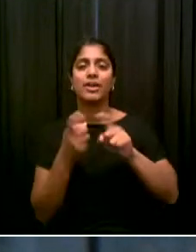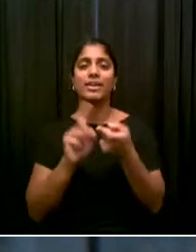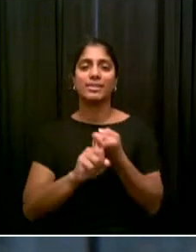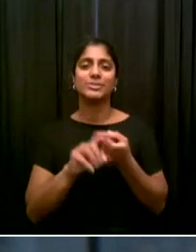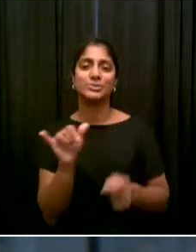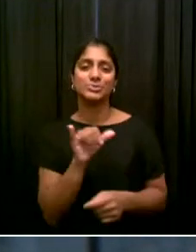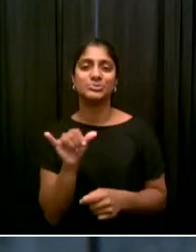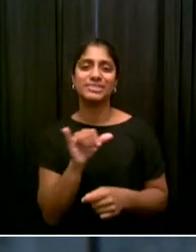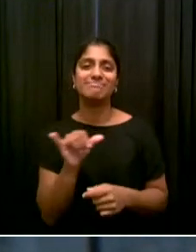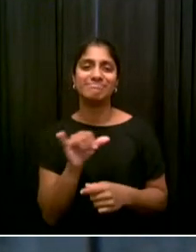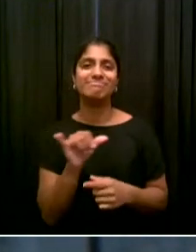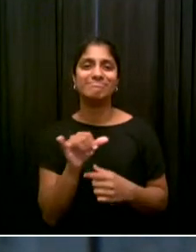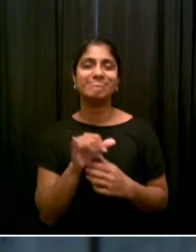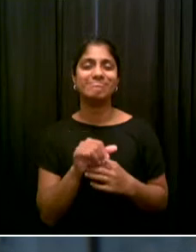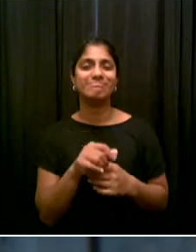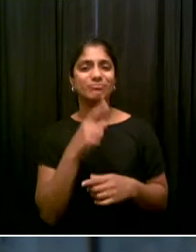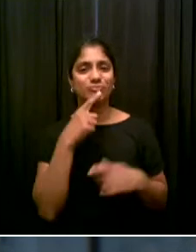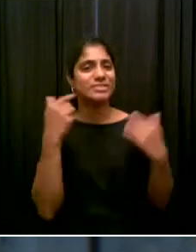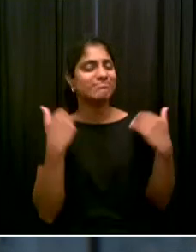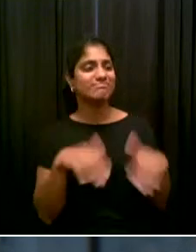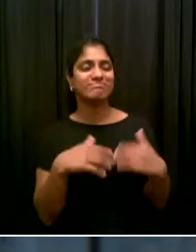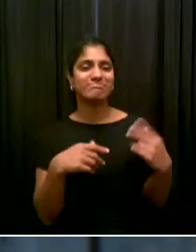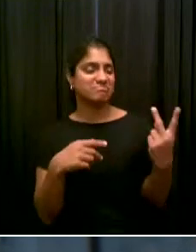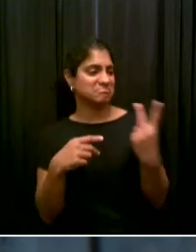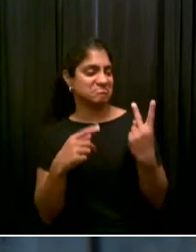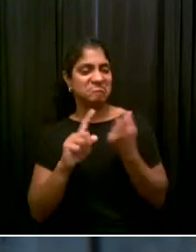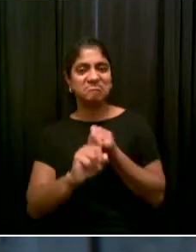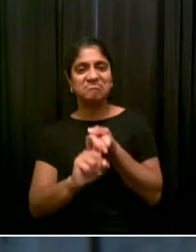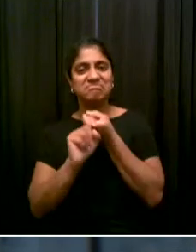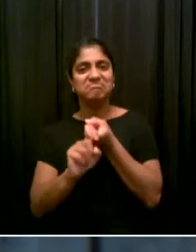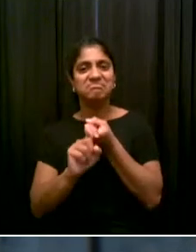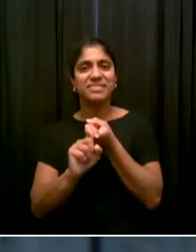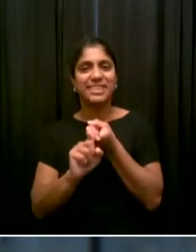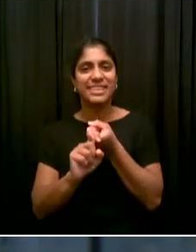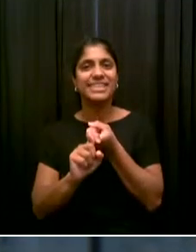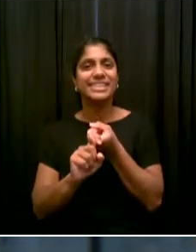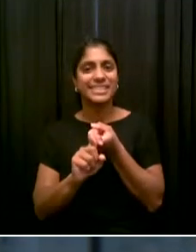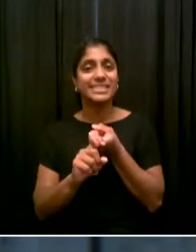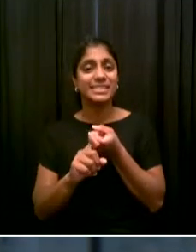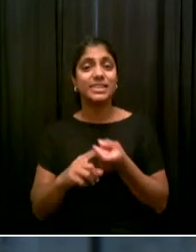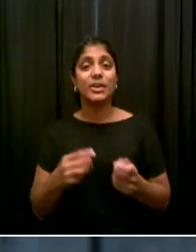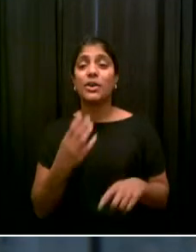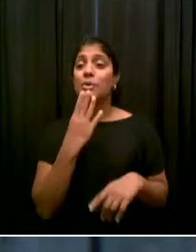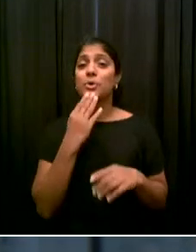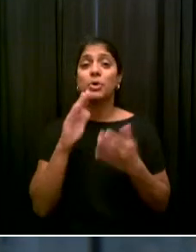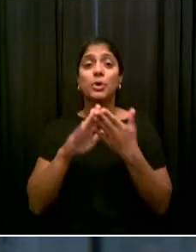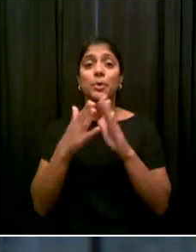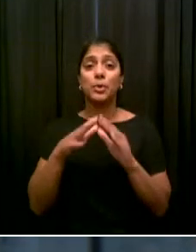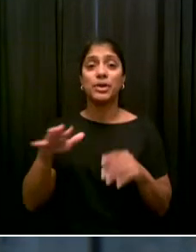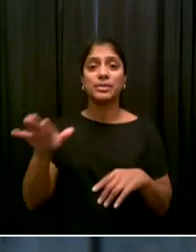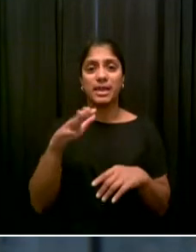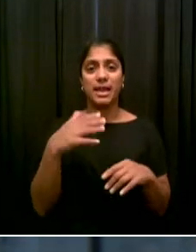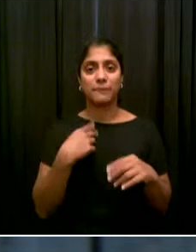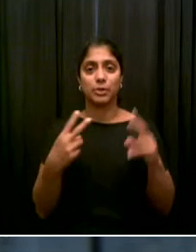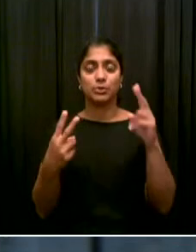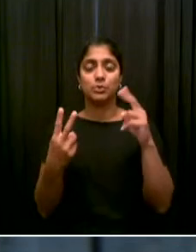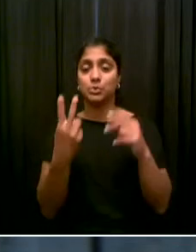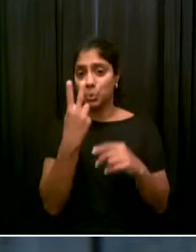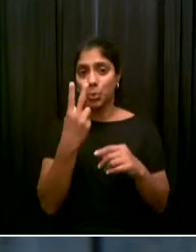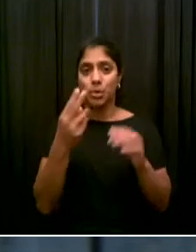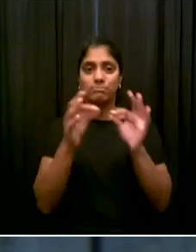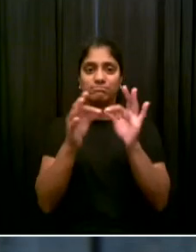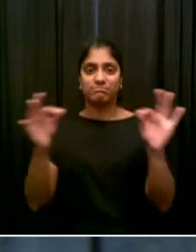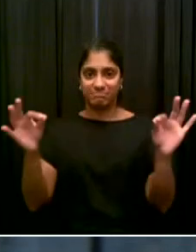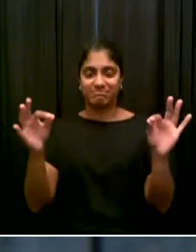Jewish community, as you well know, two threshold issues: combating anti-Semitism and supporting the state of Israel. You not only